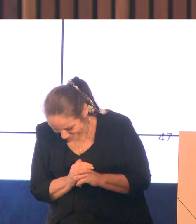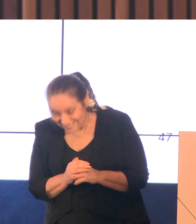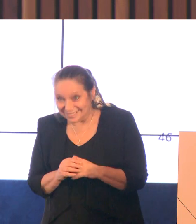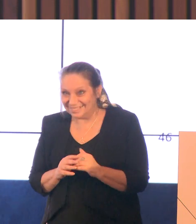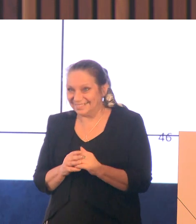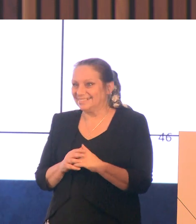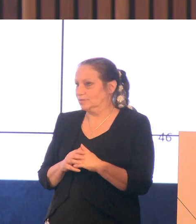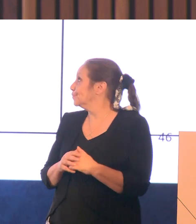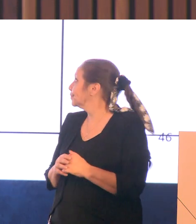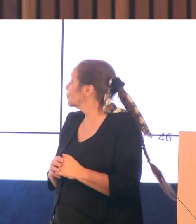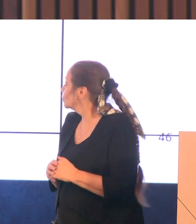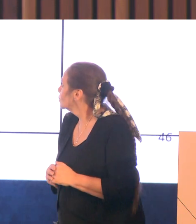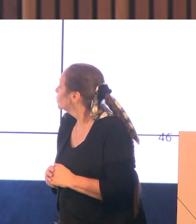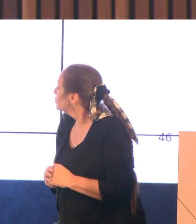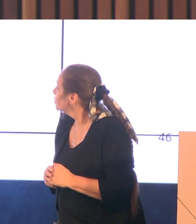No.